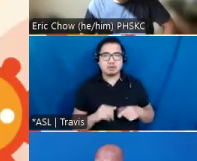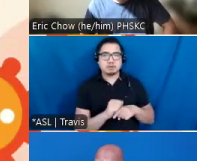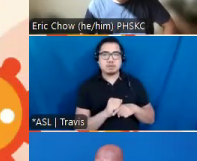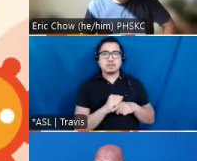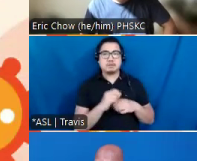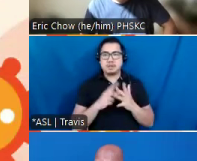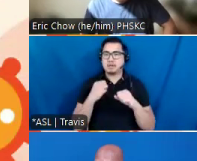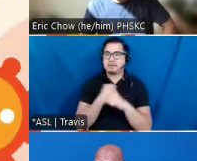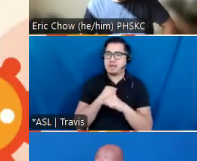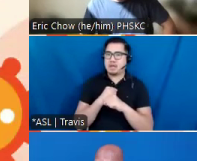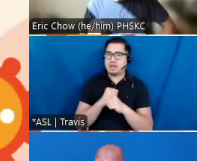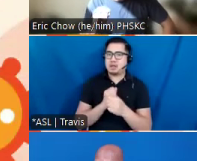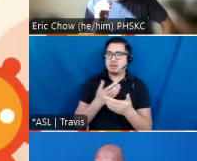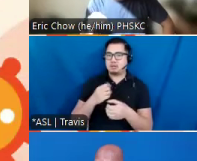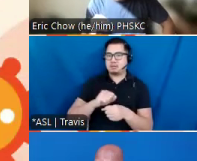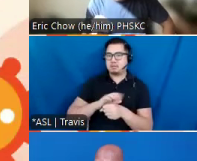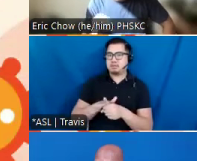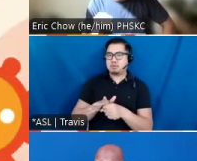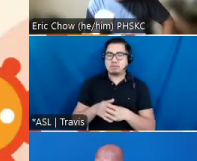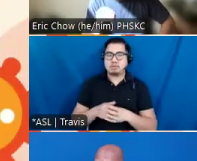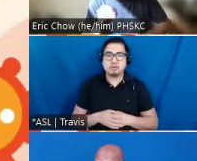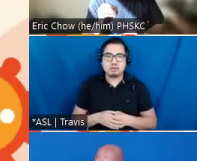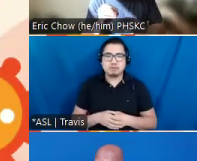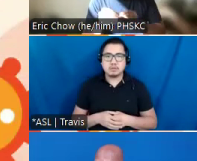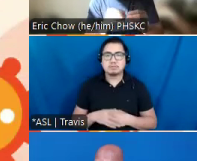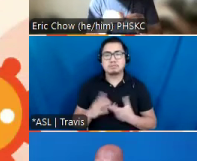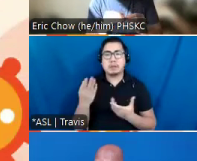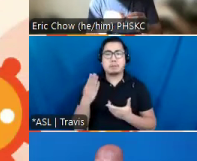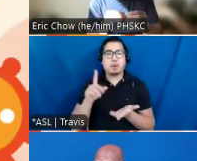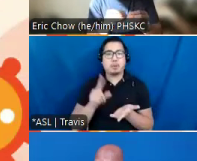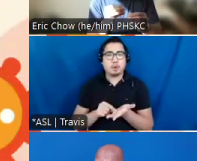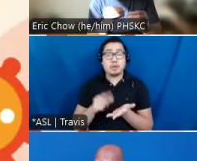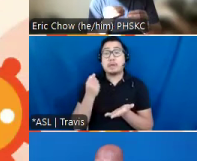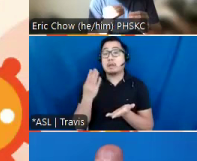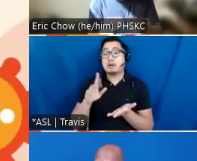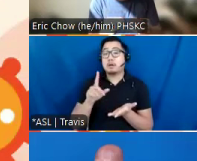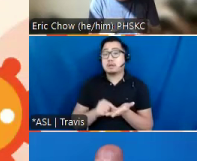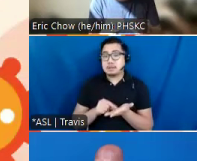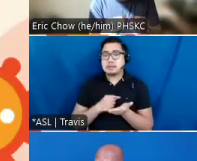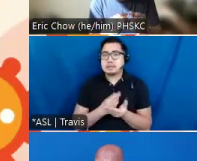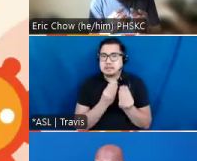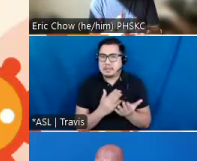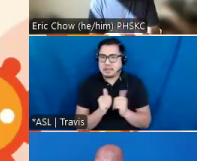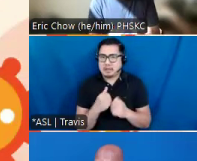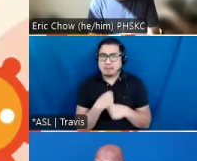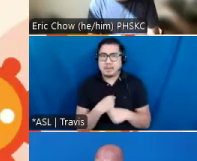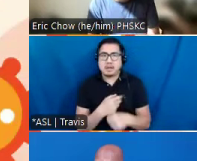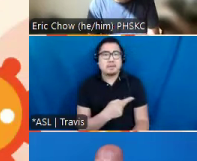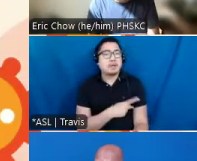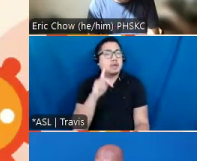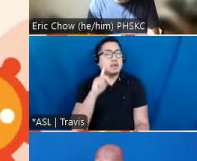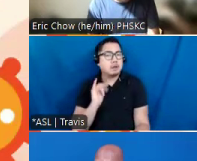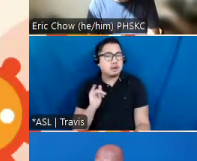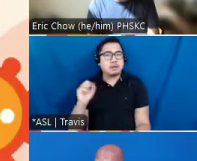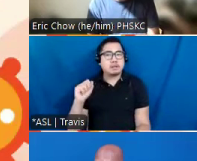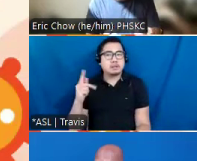COVID-19. The blueprint tells the body how to produce a protein that looks like the spike